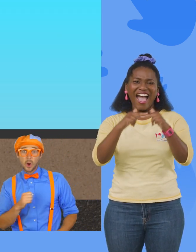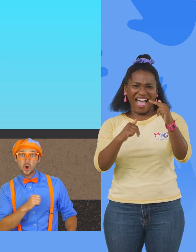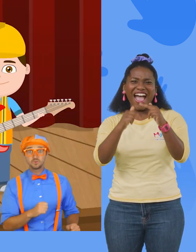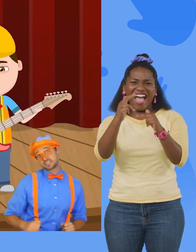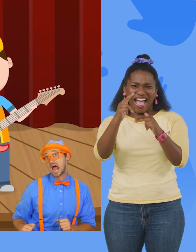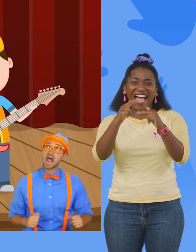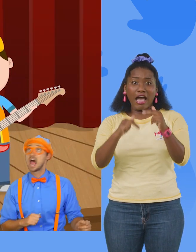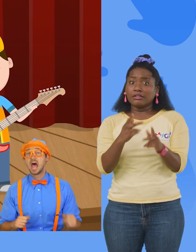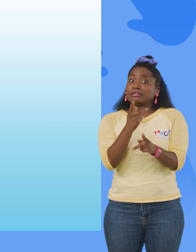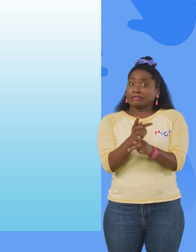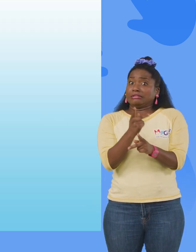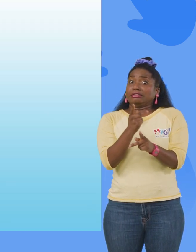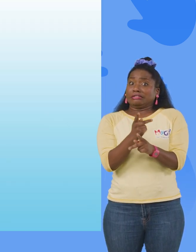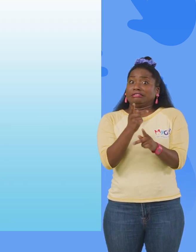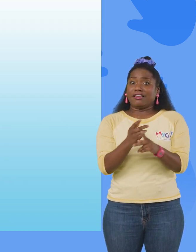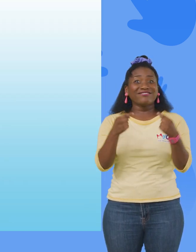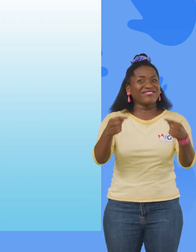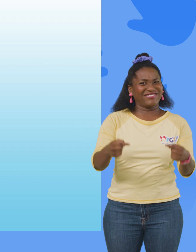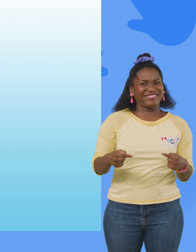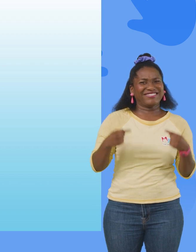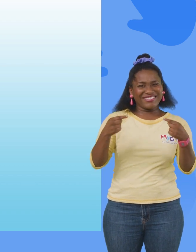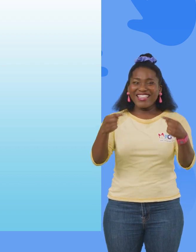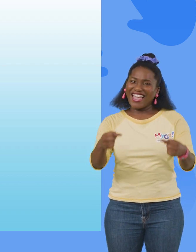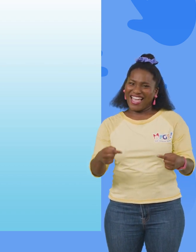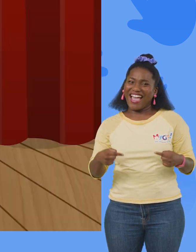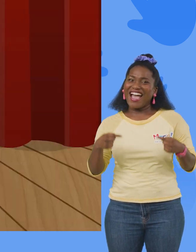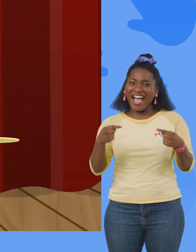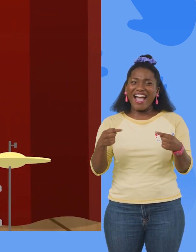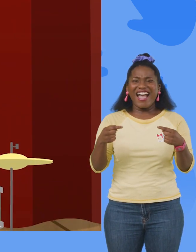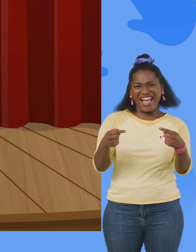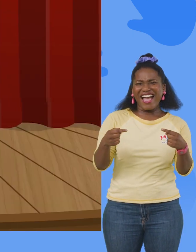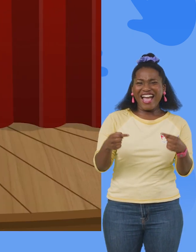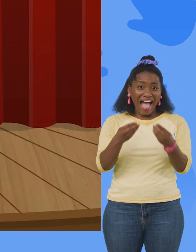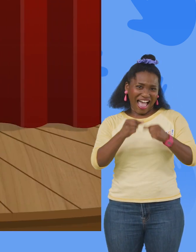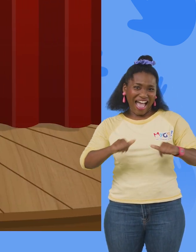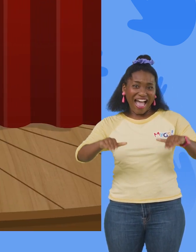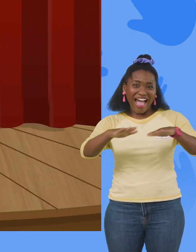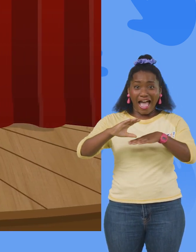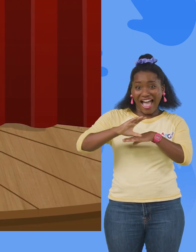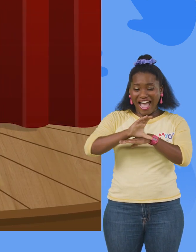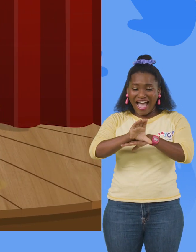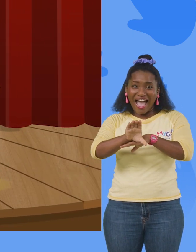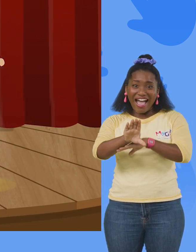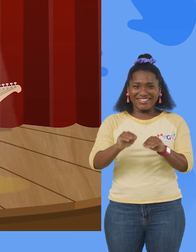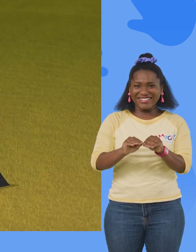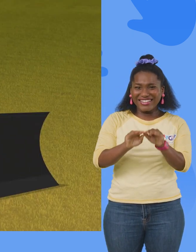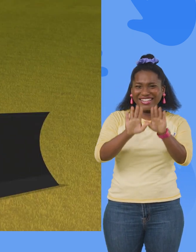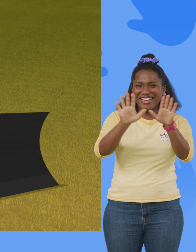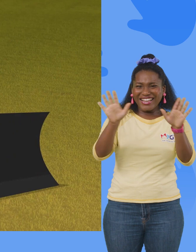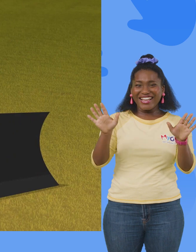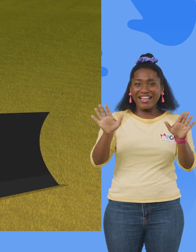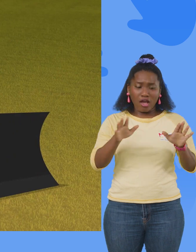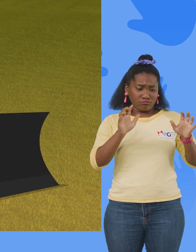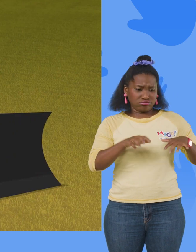the roads. Whoa. Move over, it's about to roll. Bulldozer, clearing the